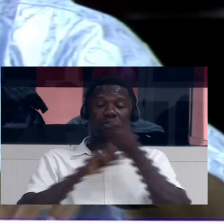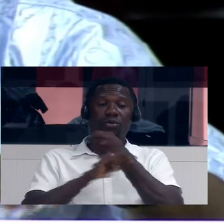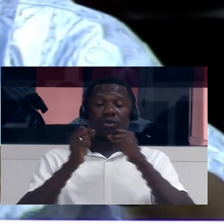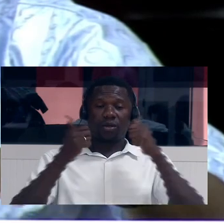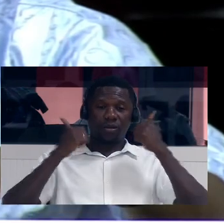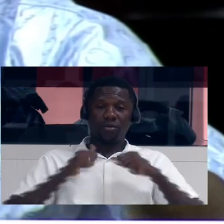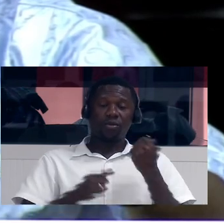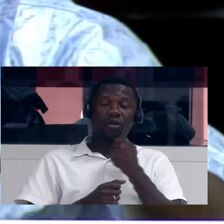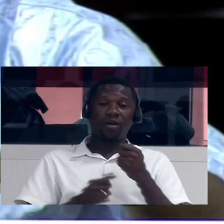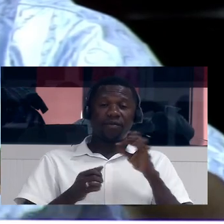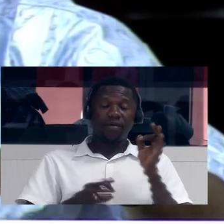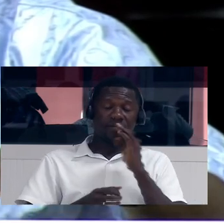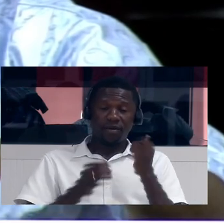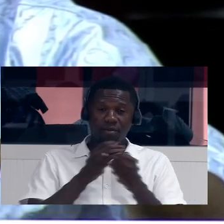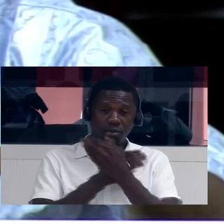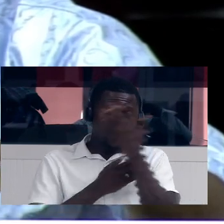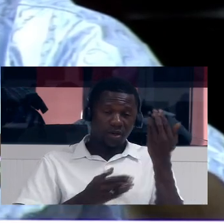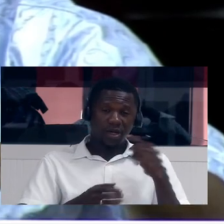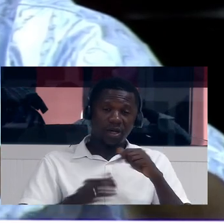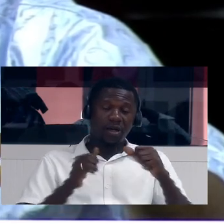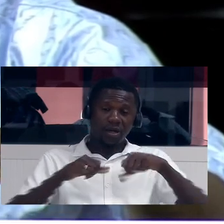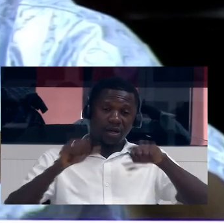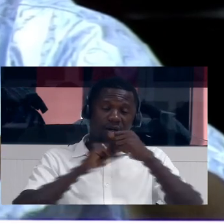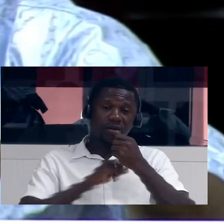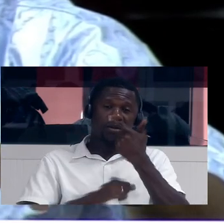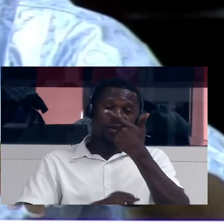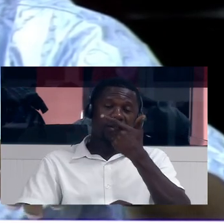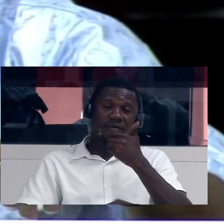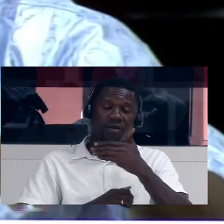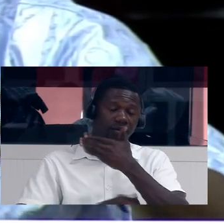that very morning, around 7 a.m., to our surprise, the IGP,